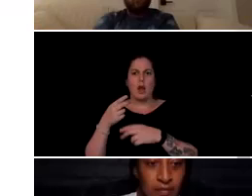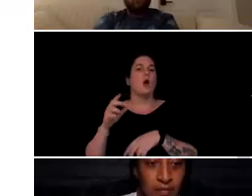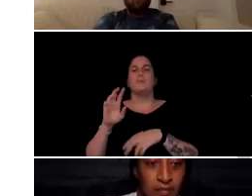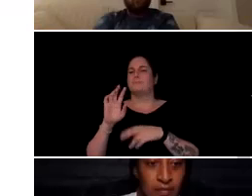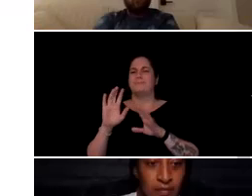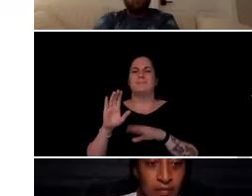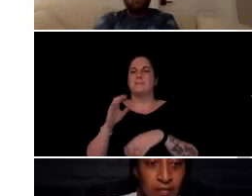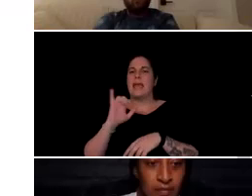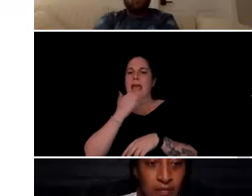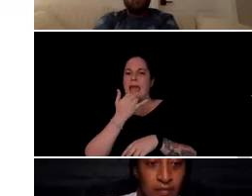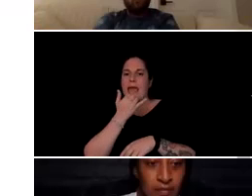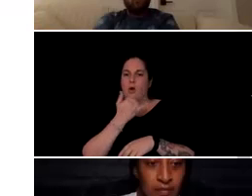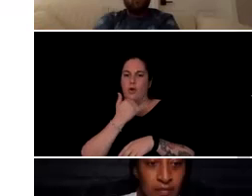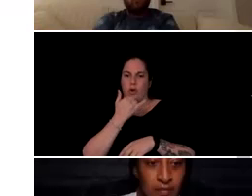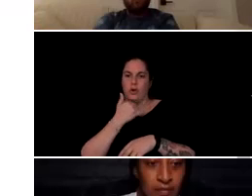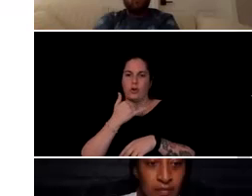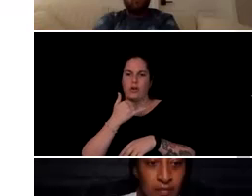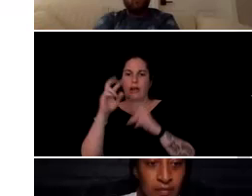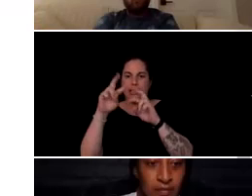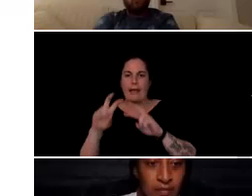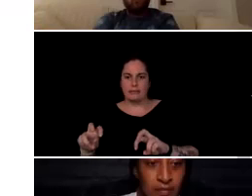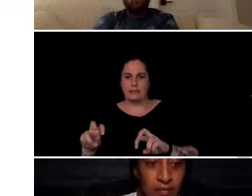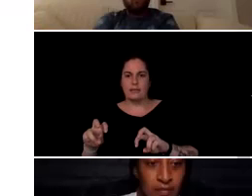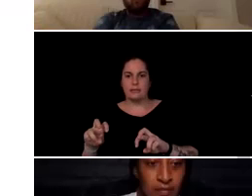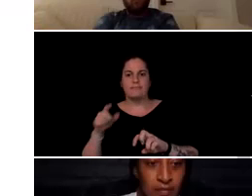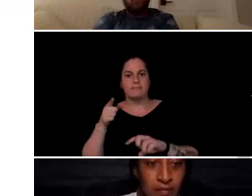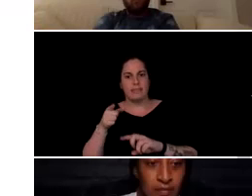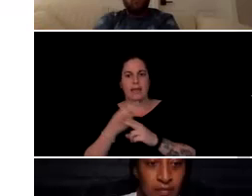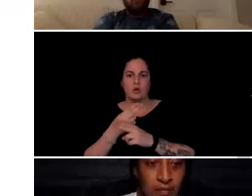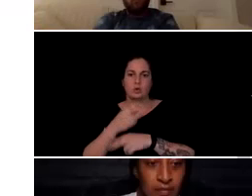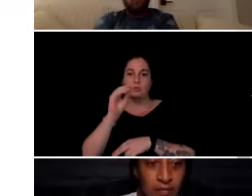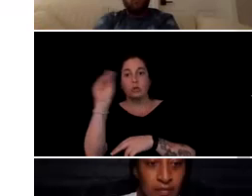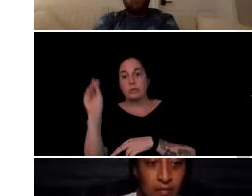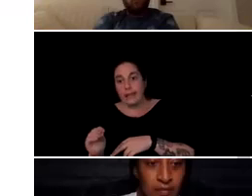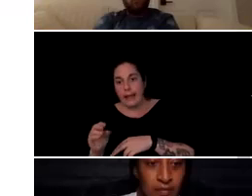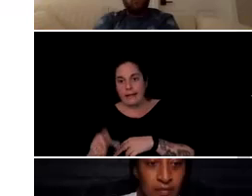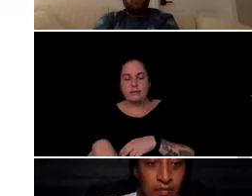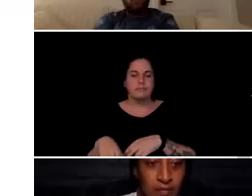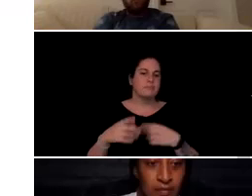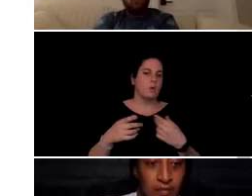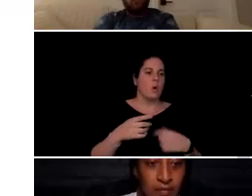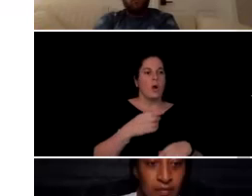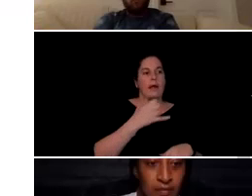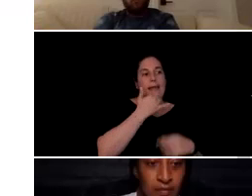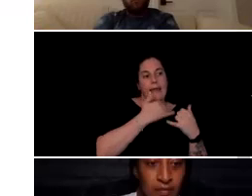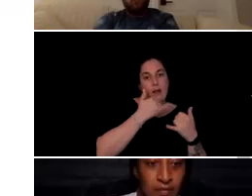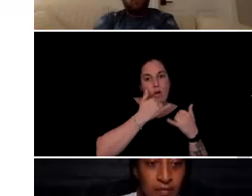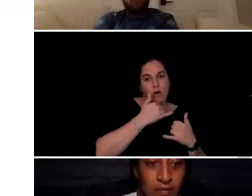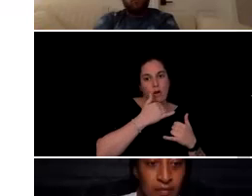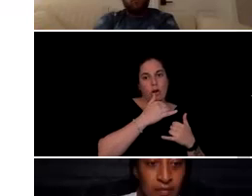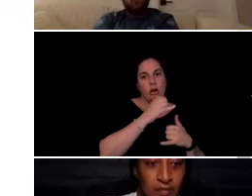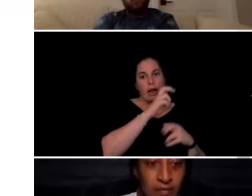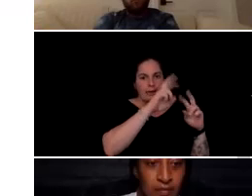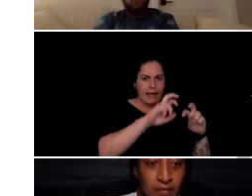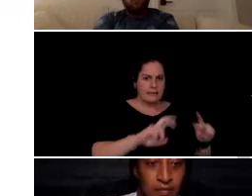did. It would be fair to acknowledge that. If they're doing an error analysis, but they're using some other technique, you might say that,